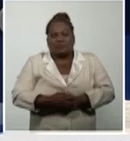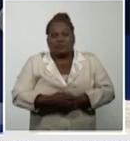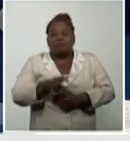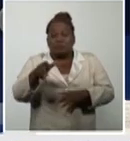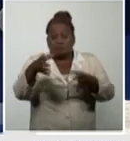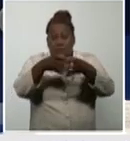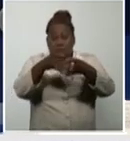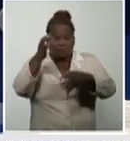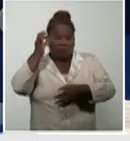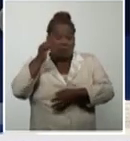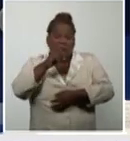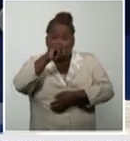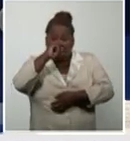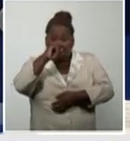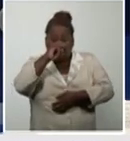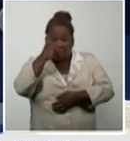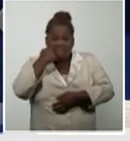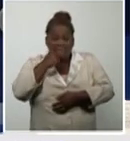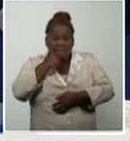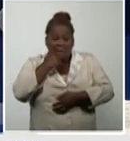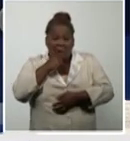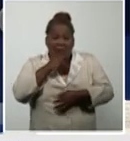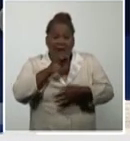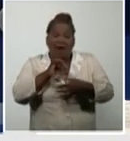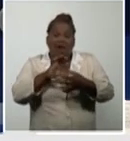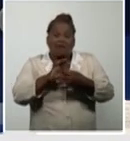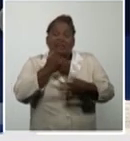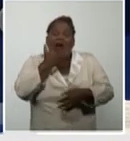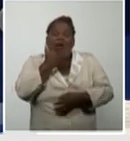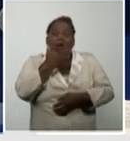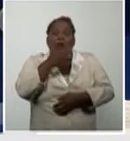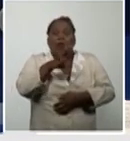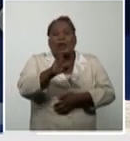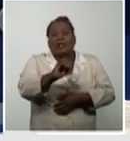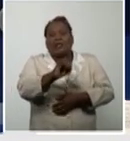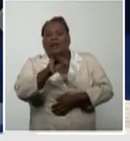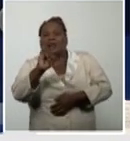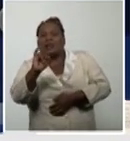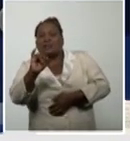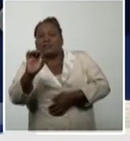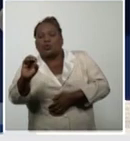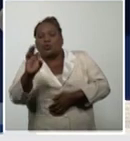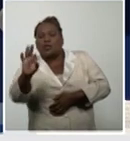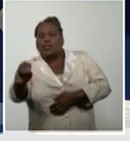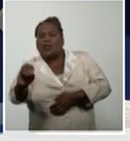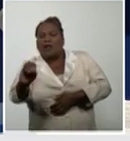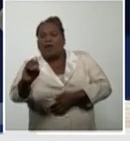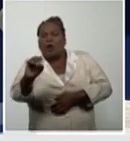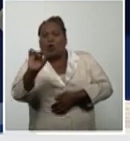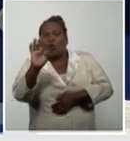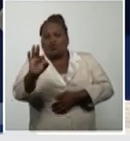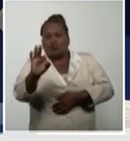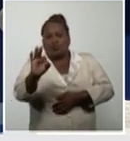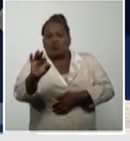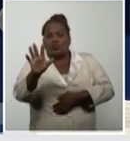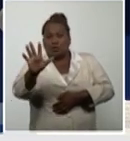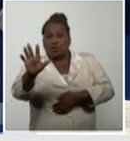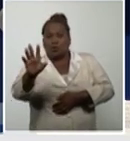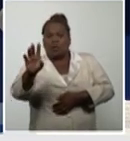The issue of symptomatic people in this disease is one of the things that gives it more